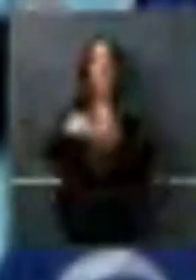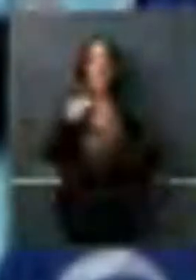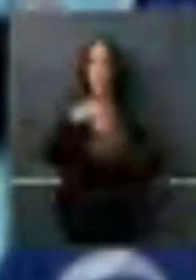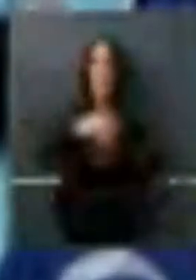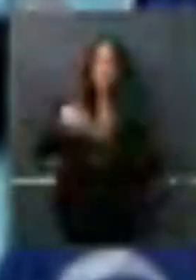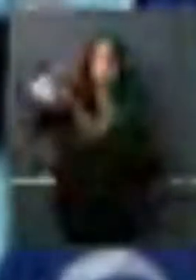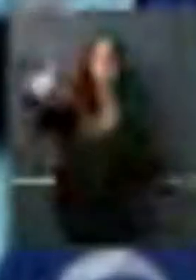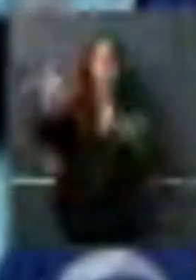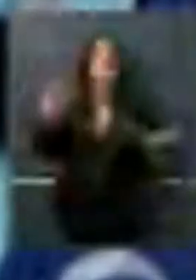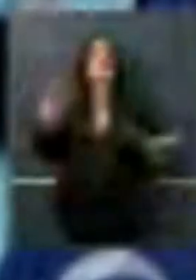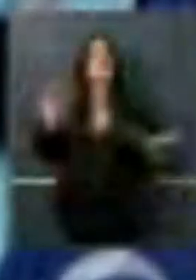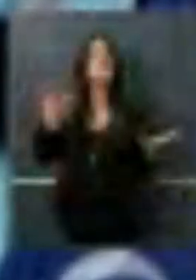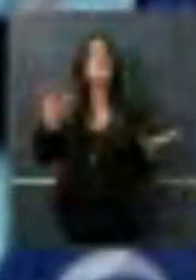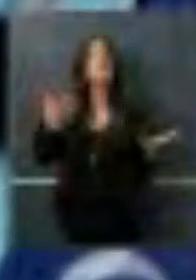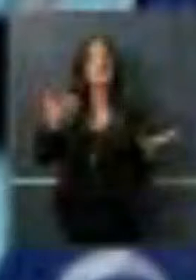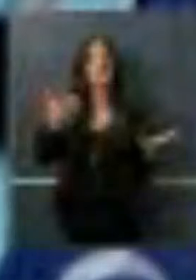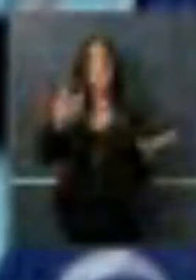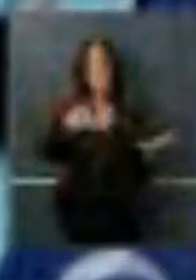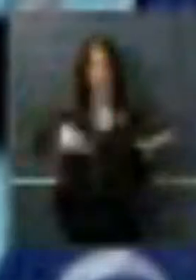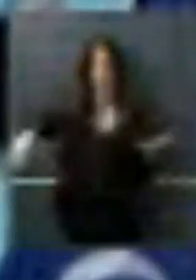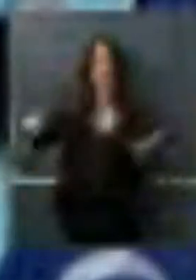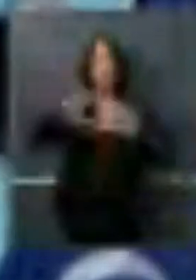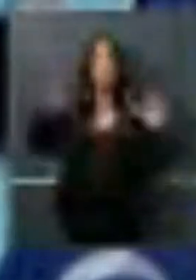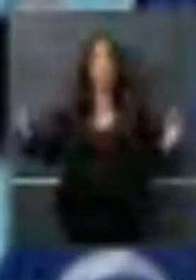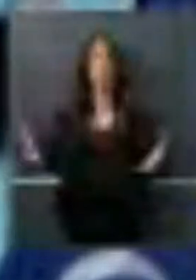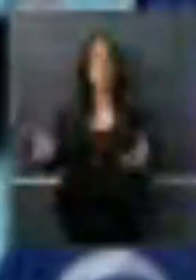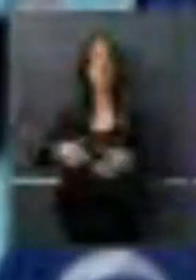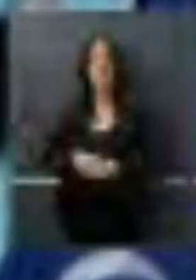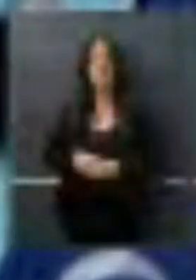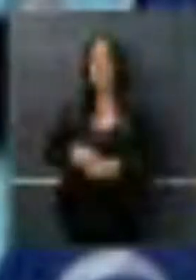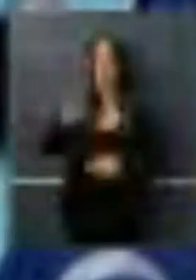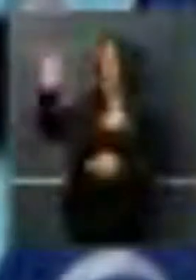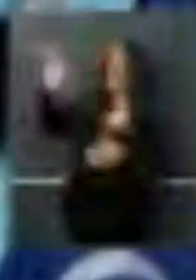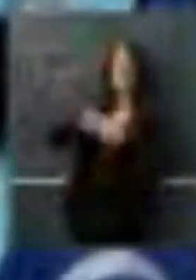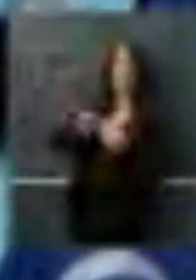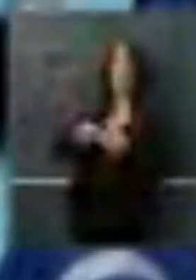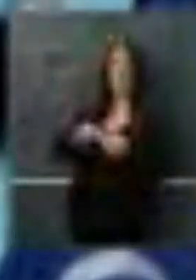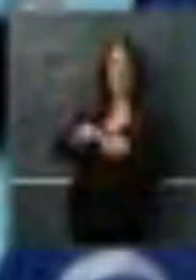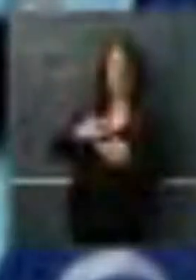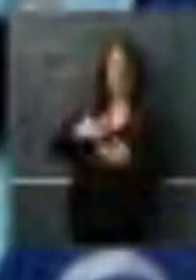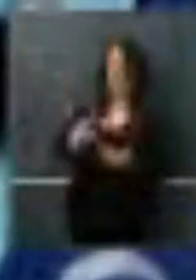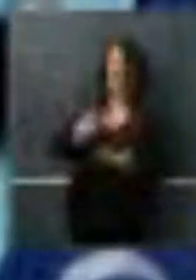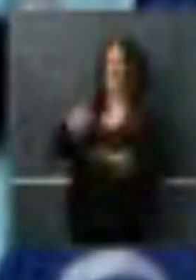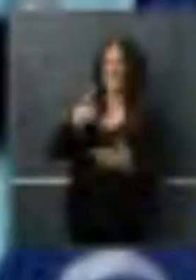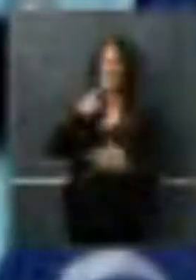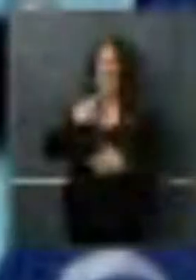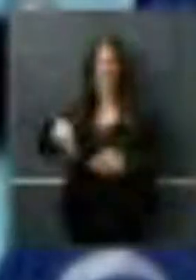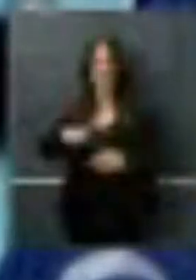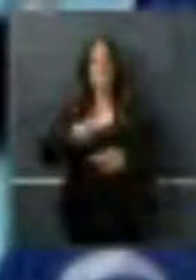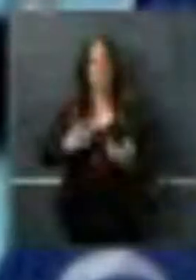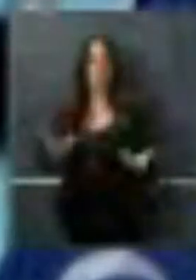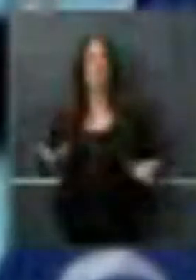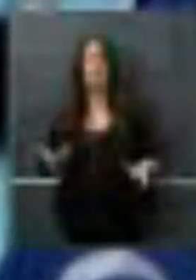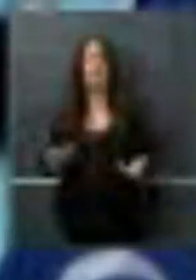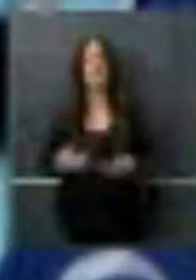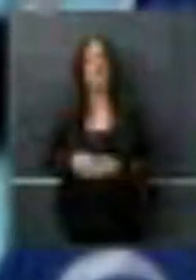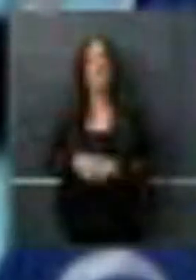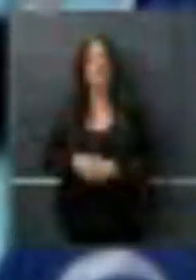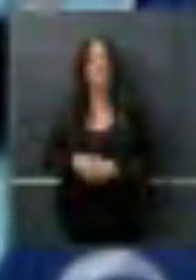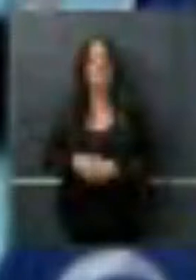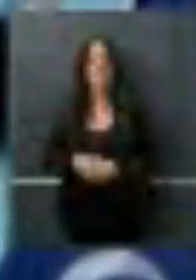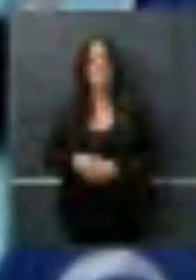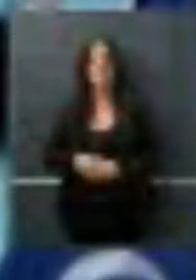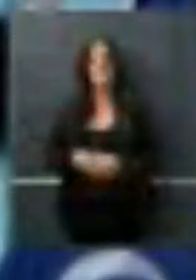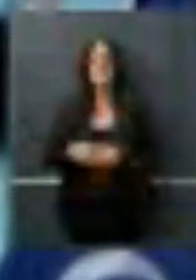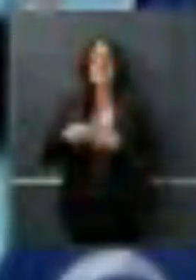were offensive. Number two, I'll just say this, states are laboratories of democracy. Cities are laboratories of